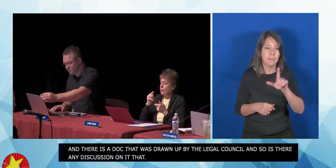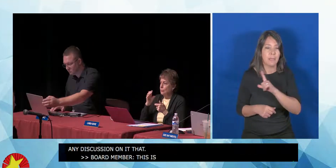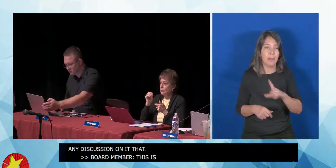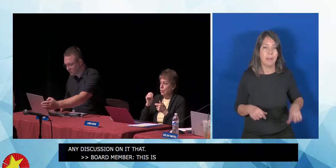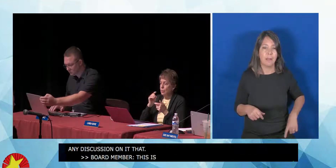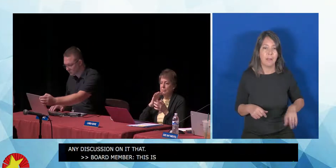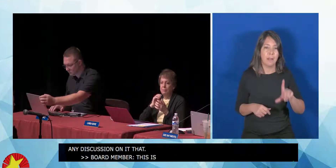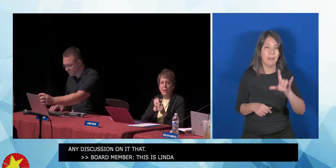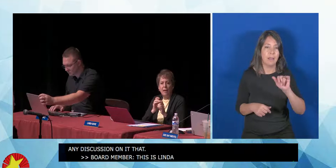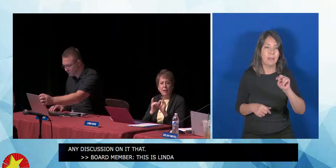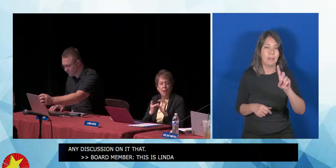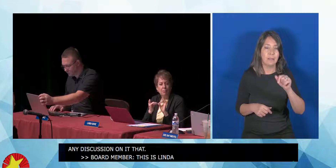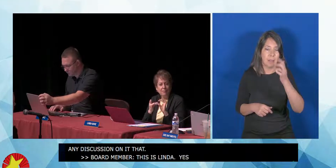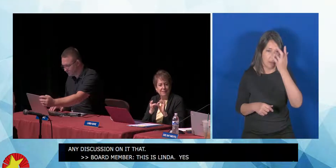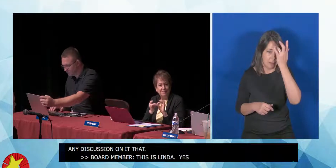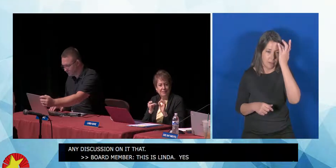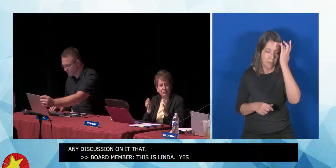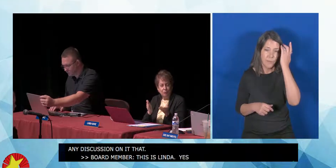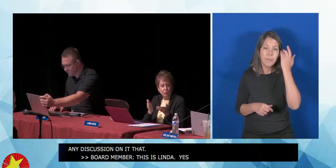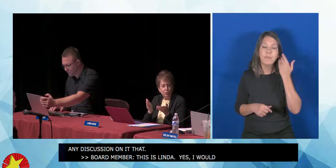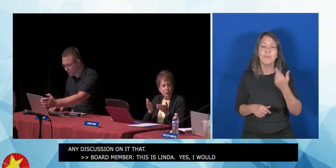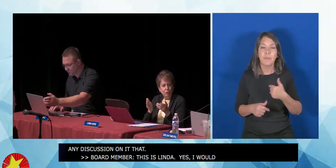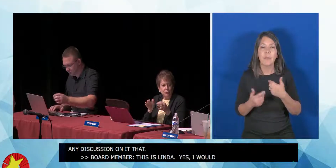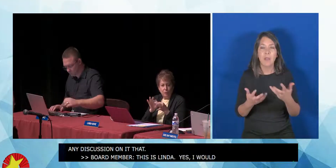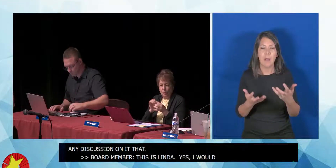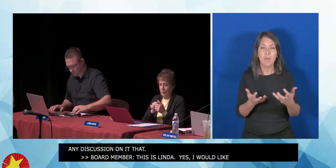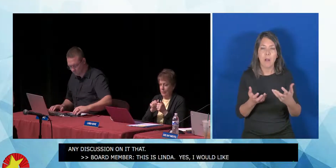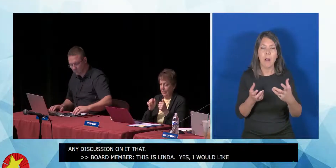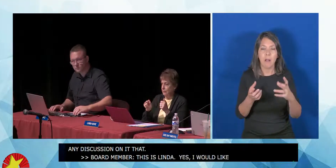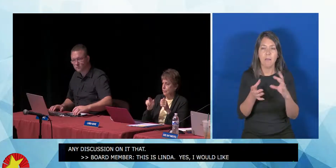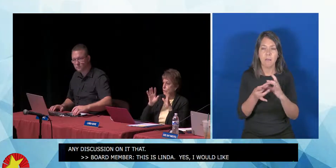Yes, I would like to make a comment